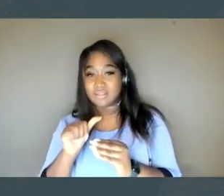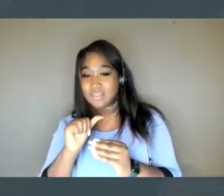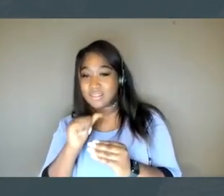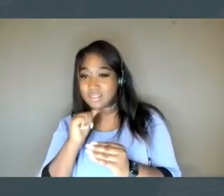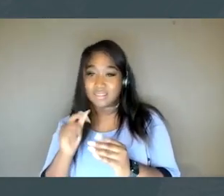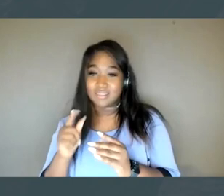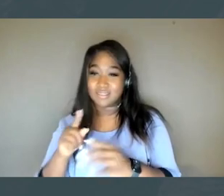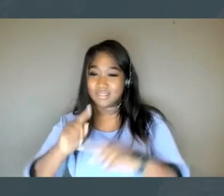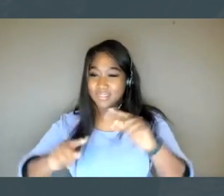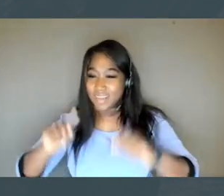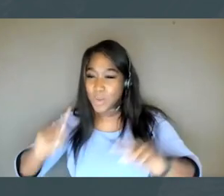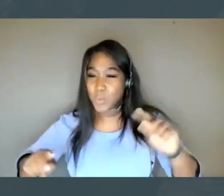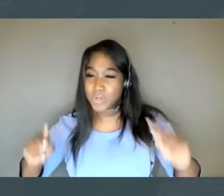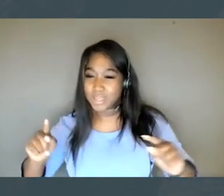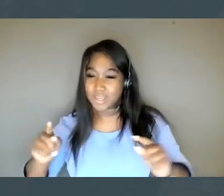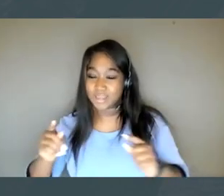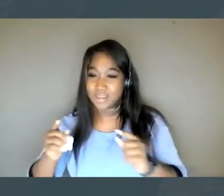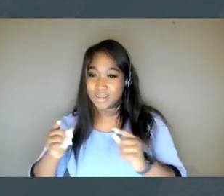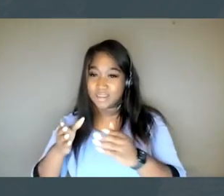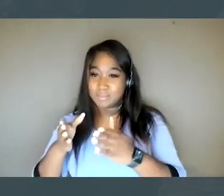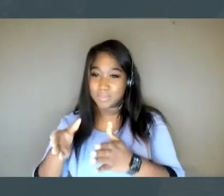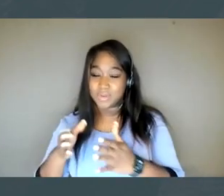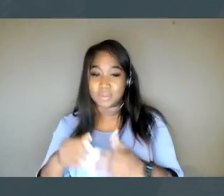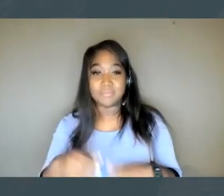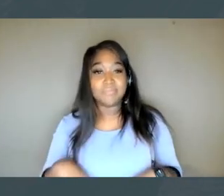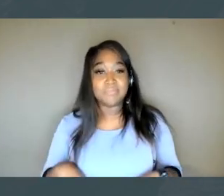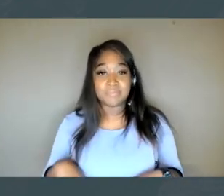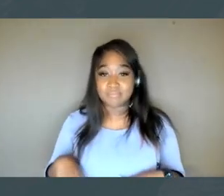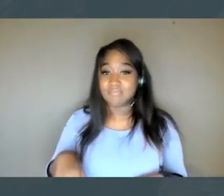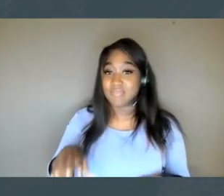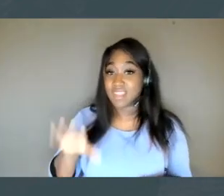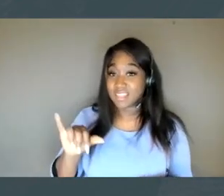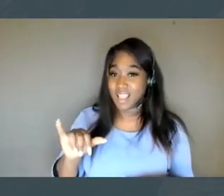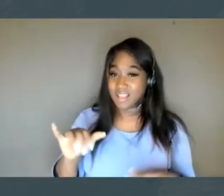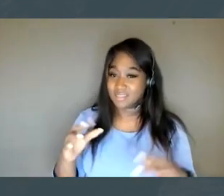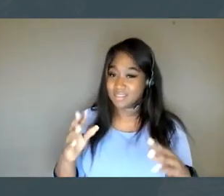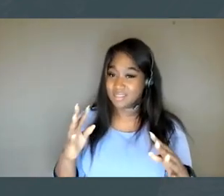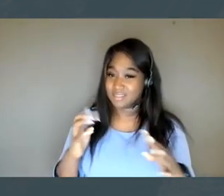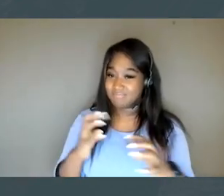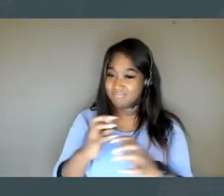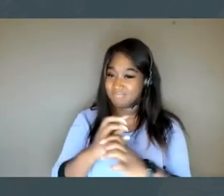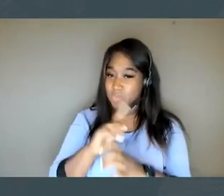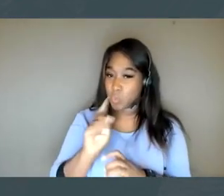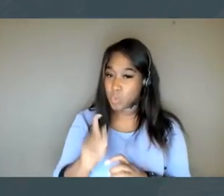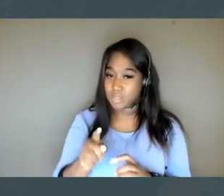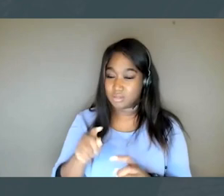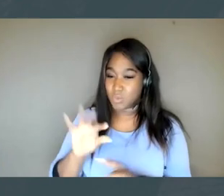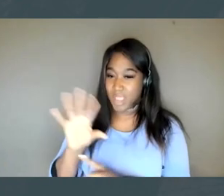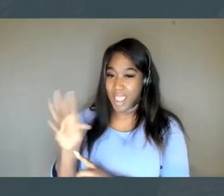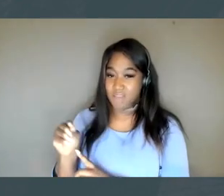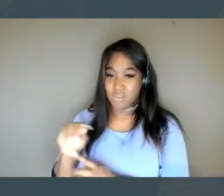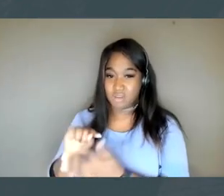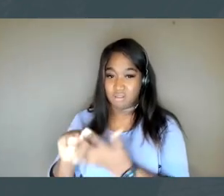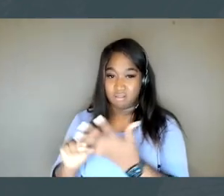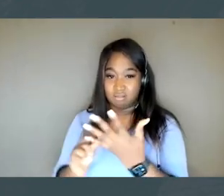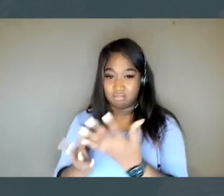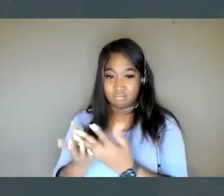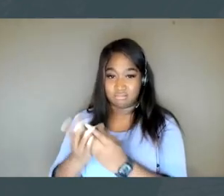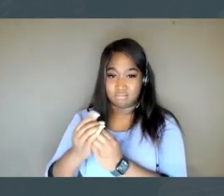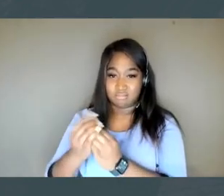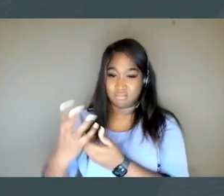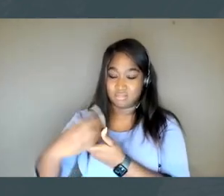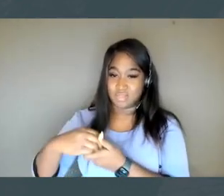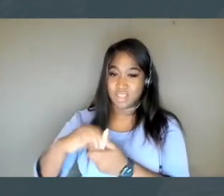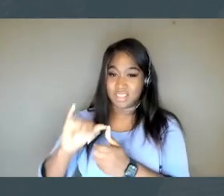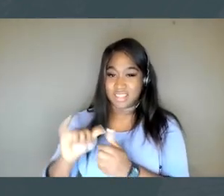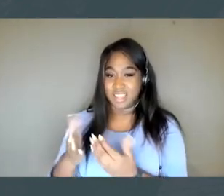Yes. And to me, that's a very complex question. And what has, yeah, Africa been? What is this convenient umbrella term that we